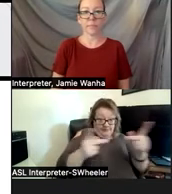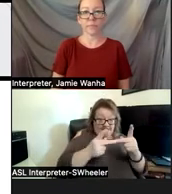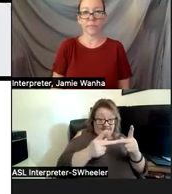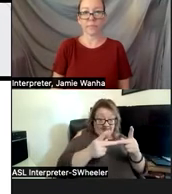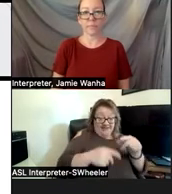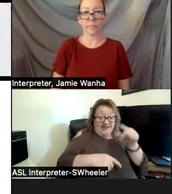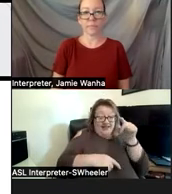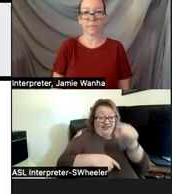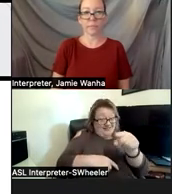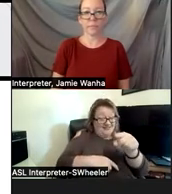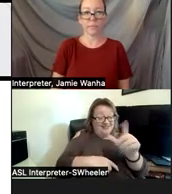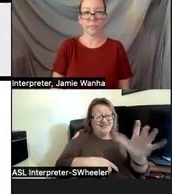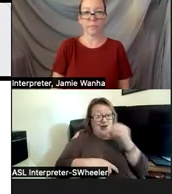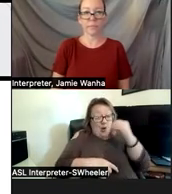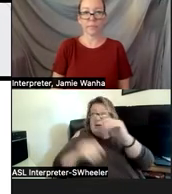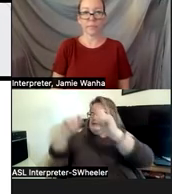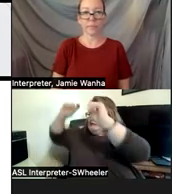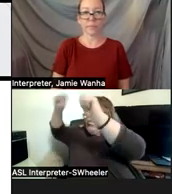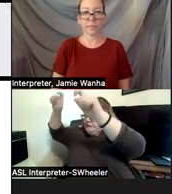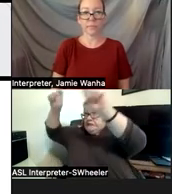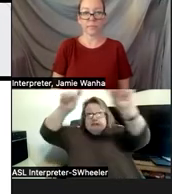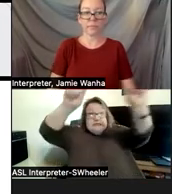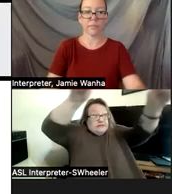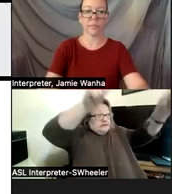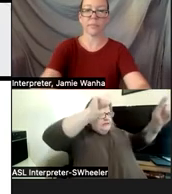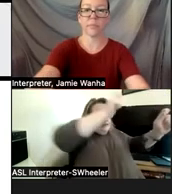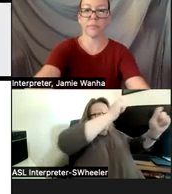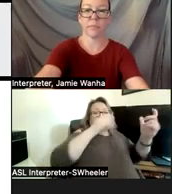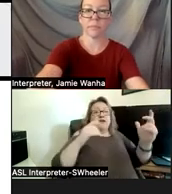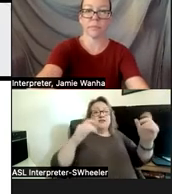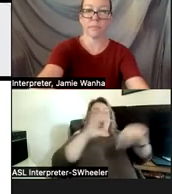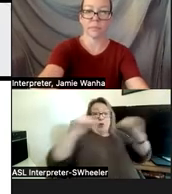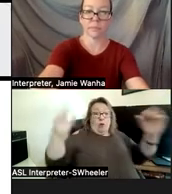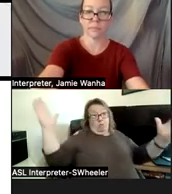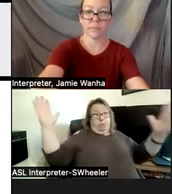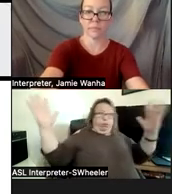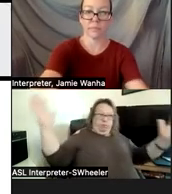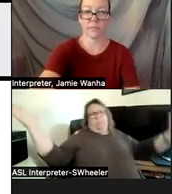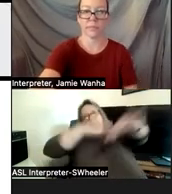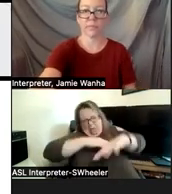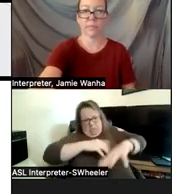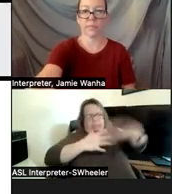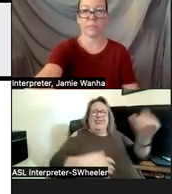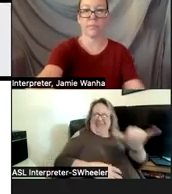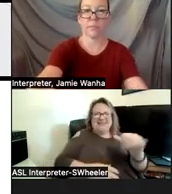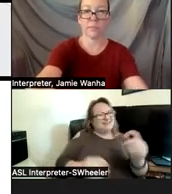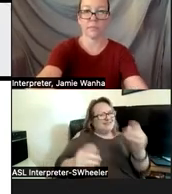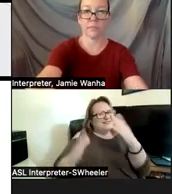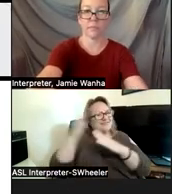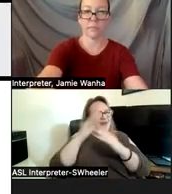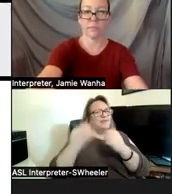what can prevent things from falling and flying and causing injuries. The most source of injuries in